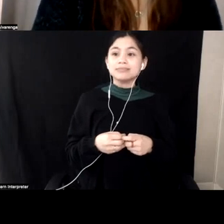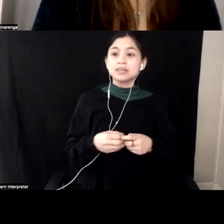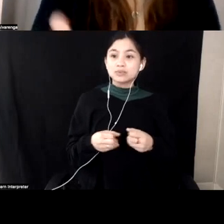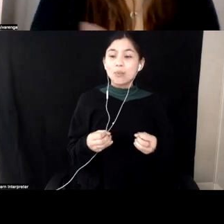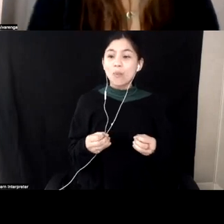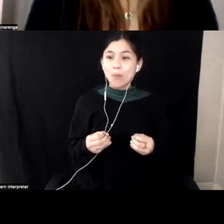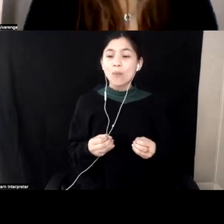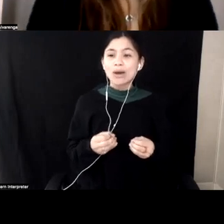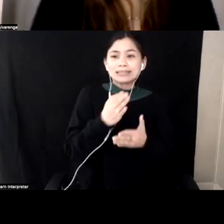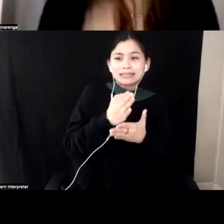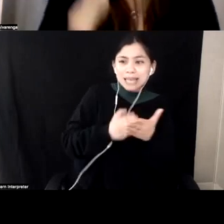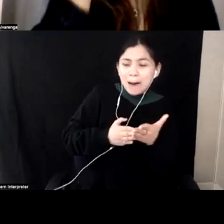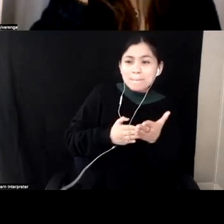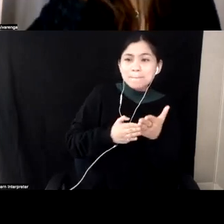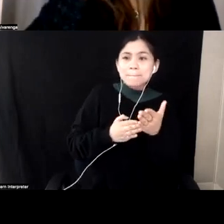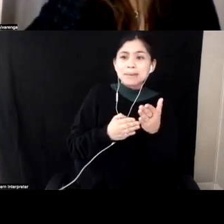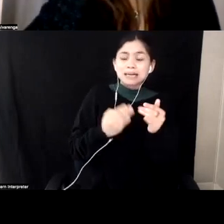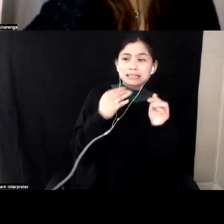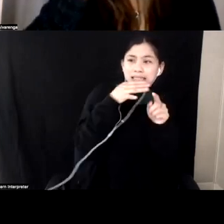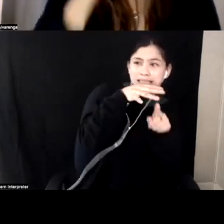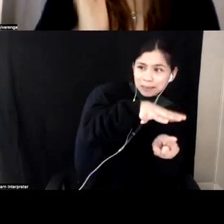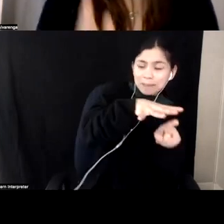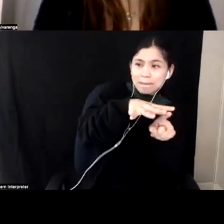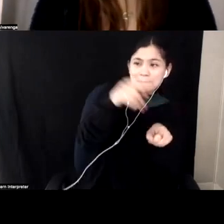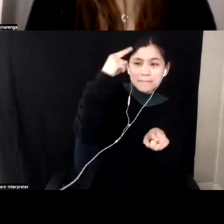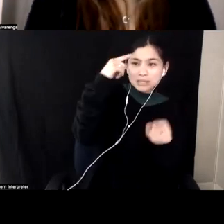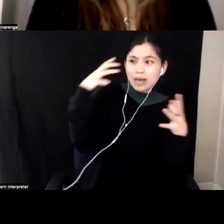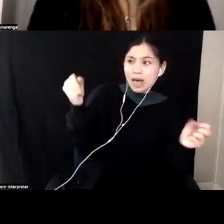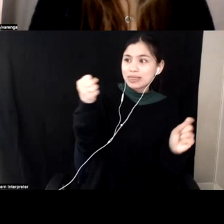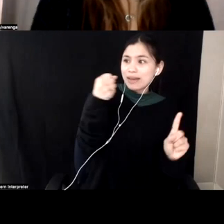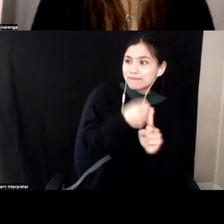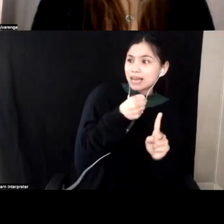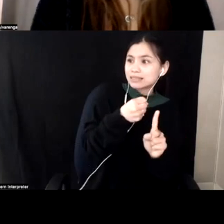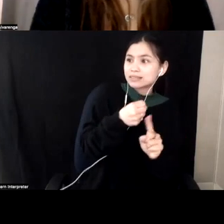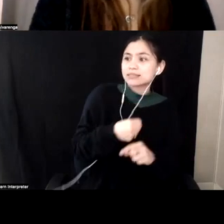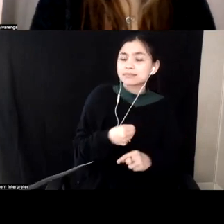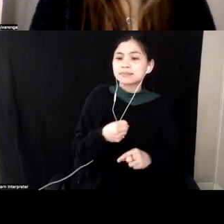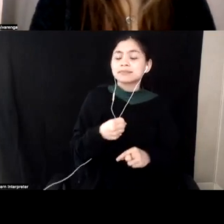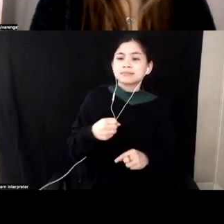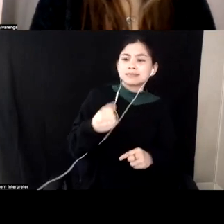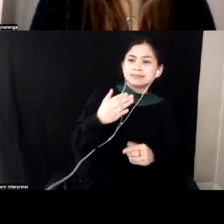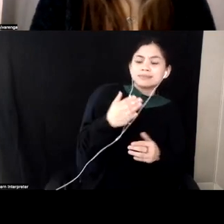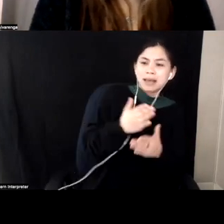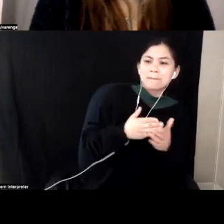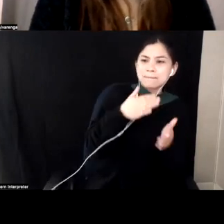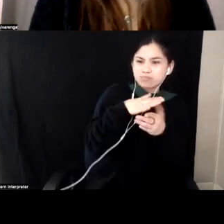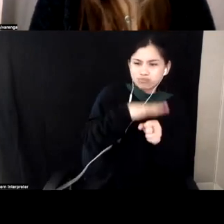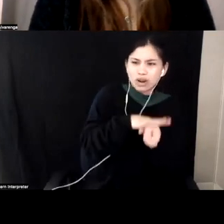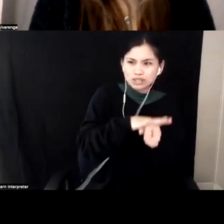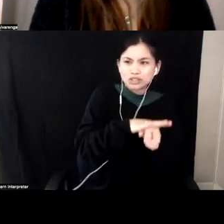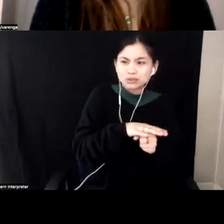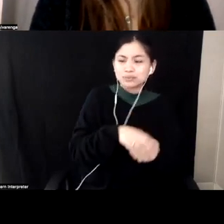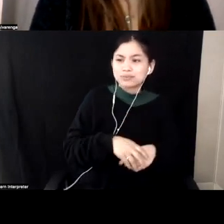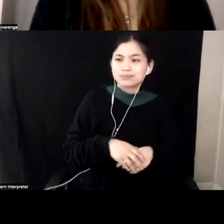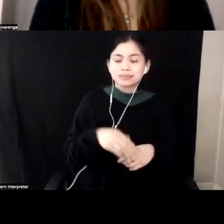So some assimilation and mental effects. So there's assimilation pressure. So deaf Latinx